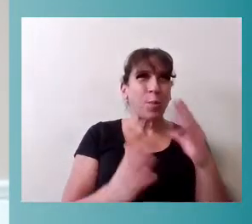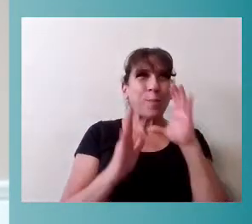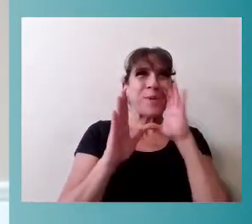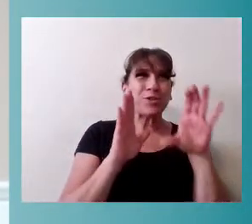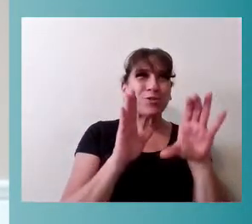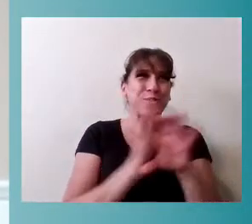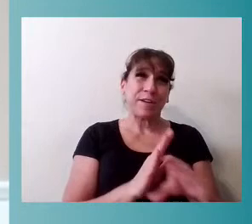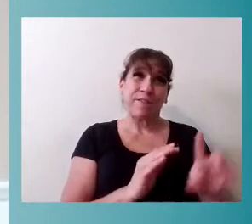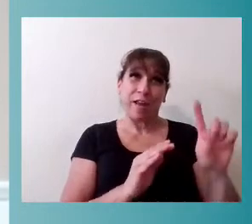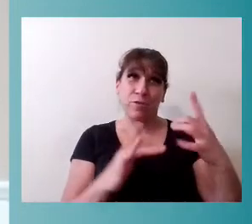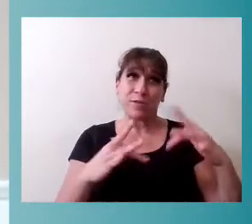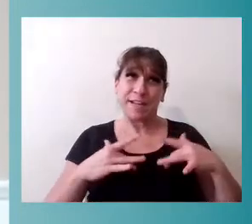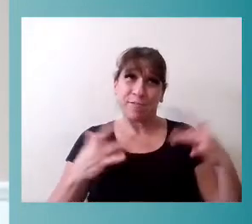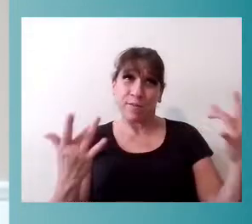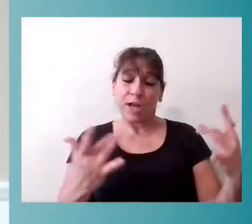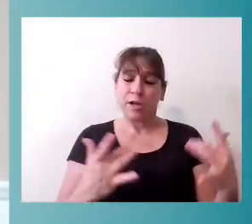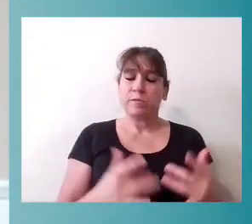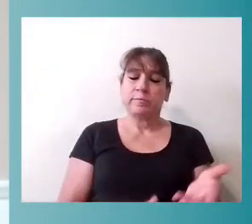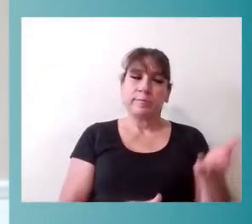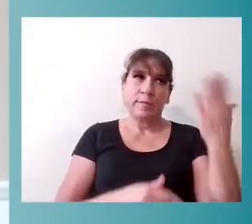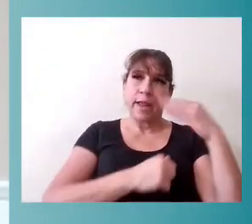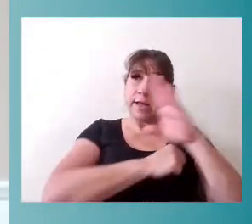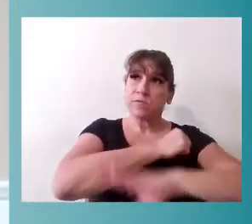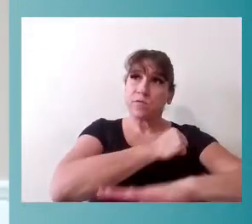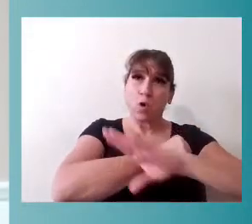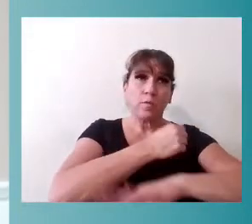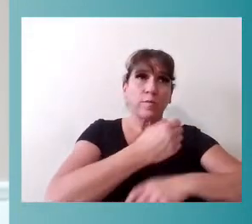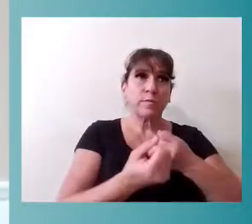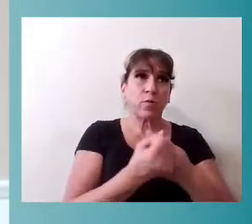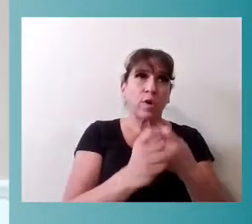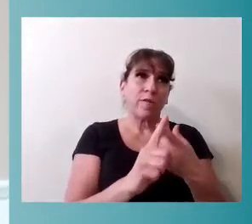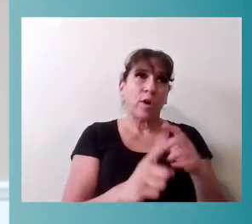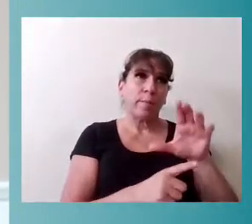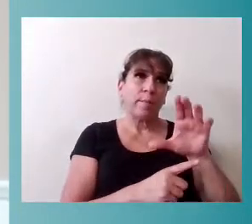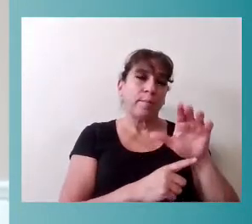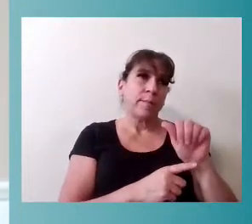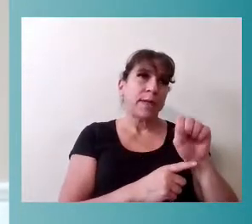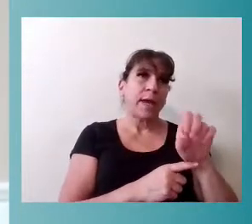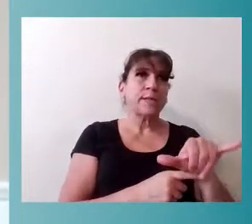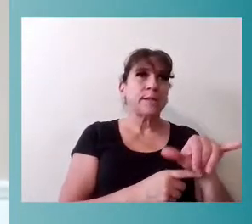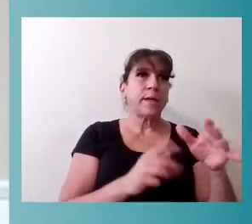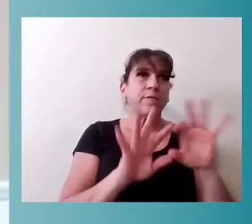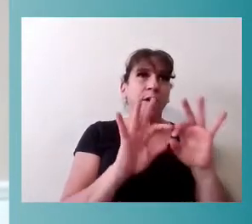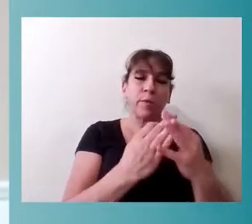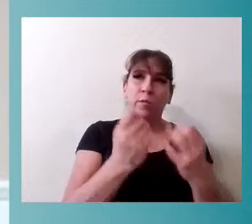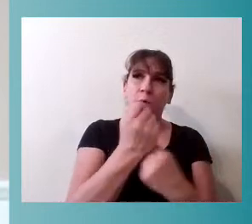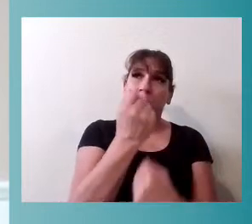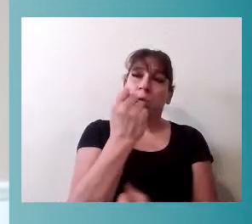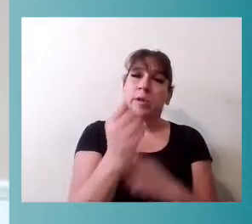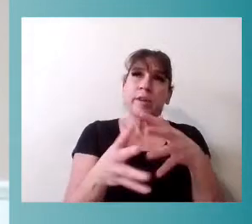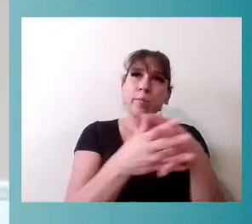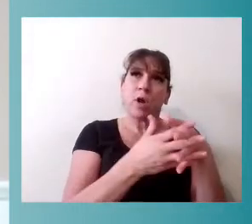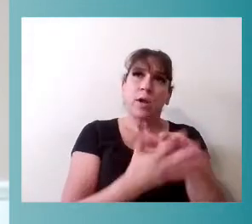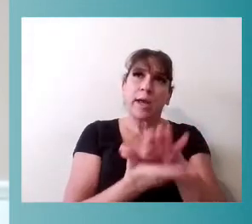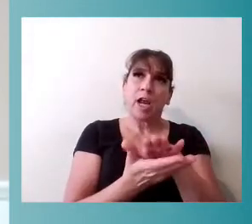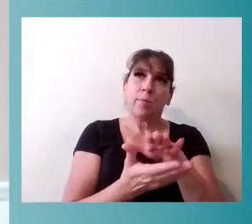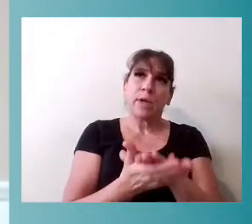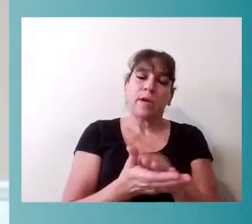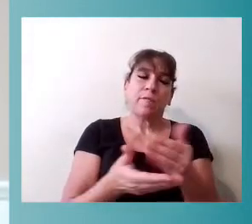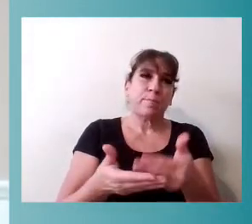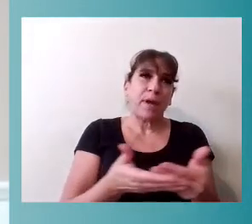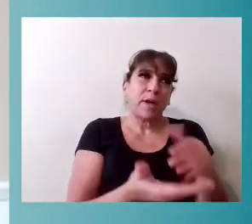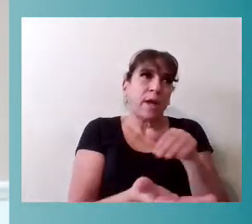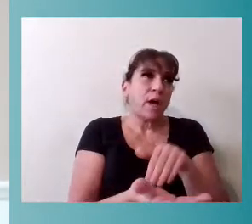this first event. Last fall, with support from Casey Family Programs and the American Academy of Pediatrics,